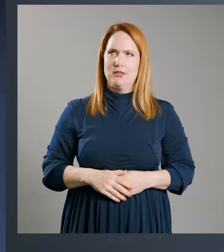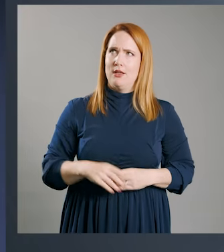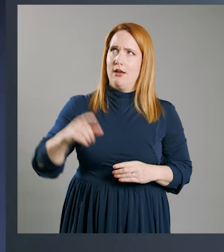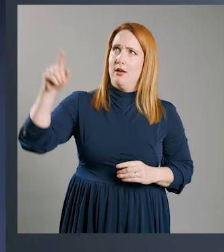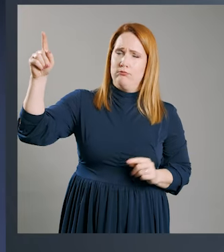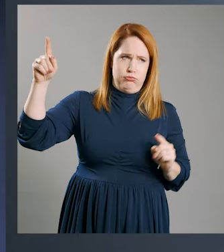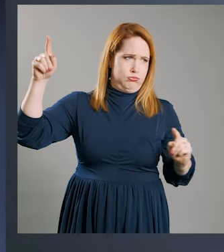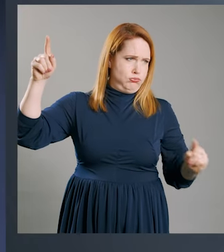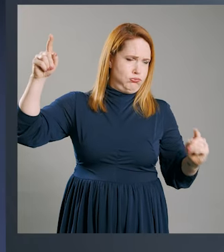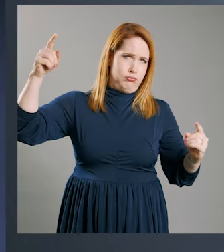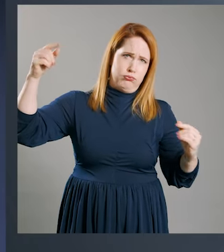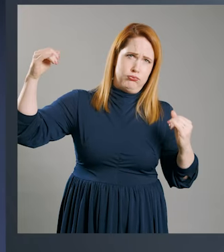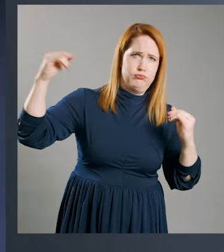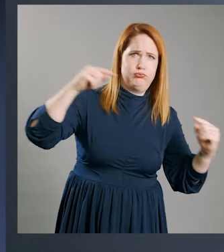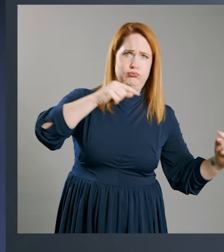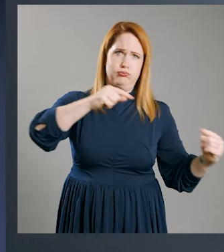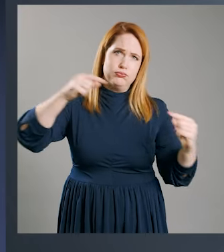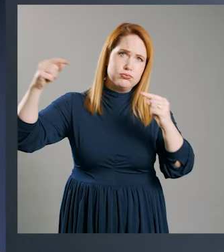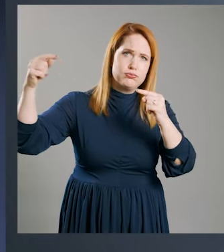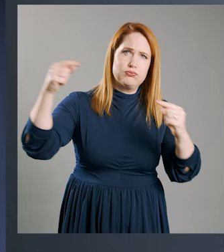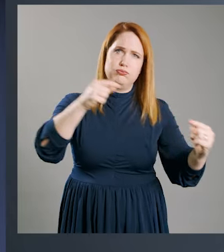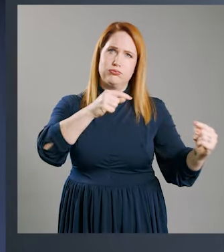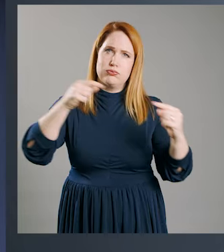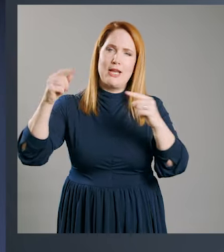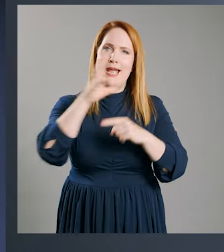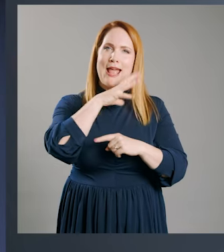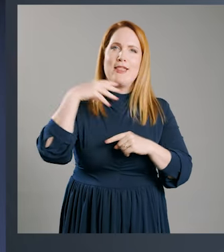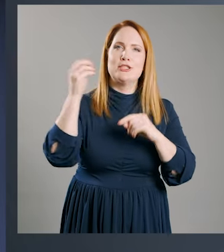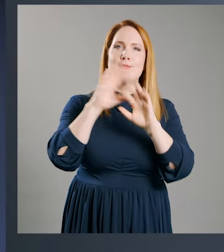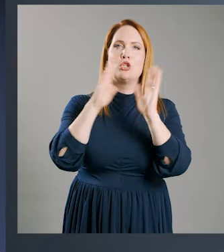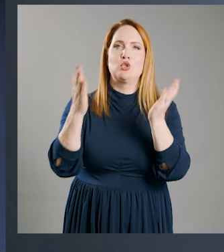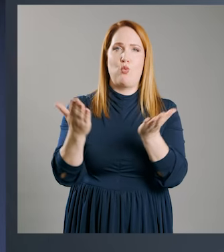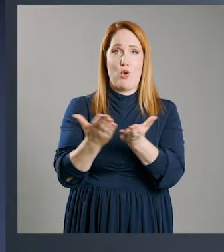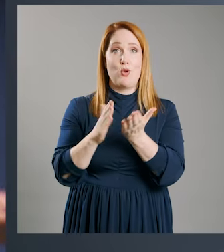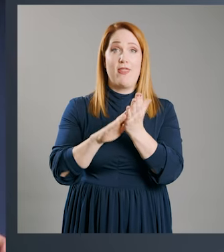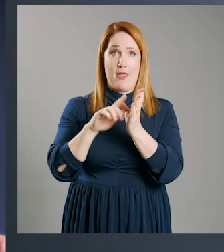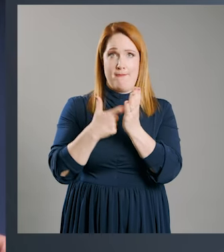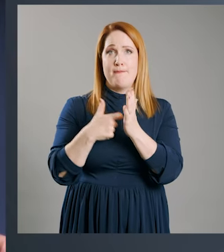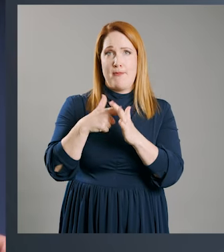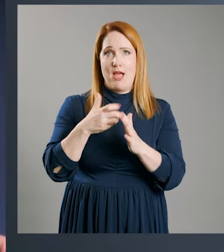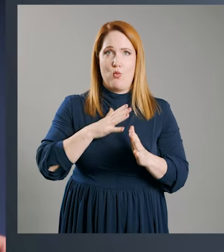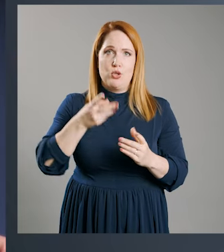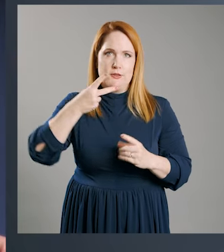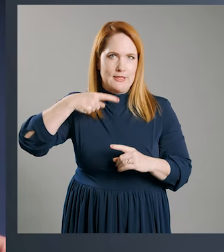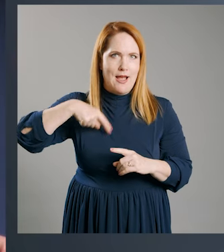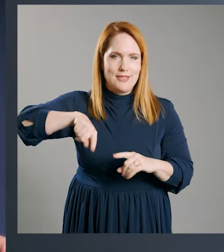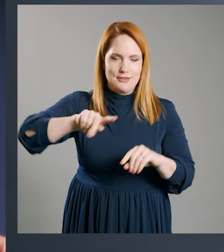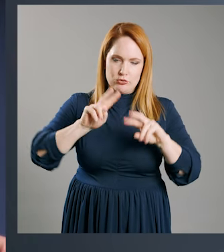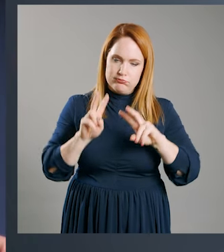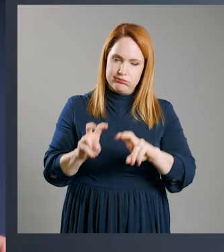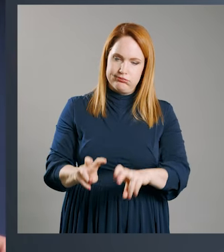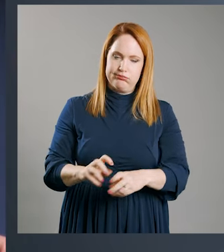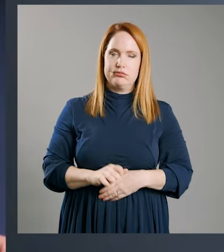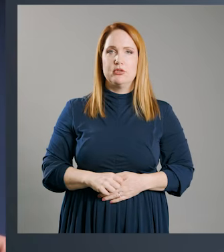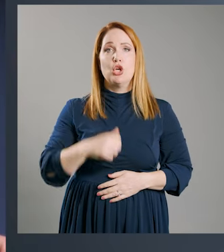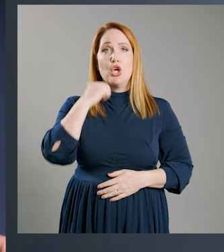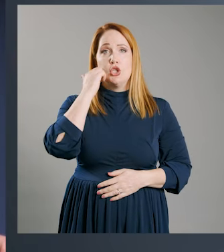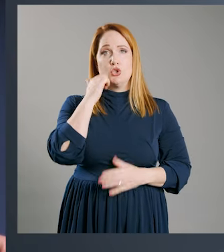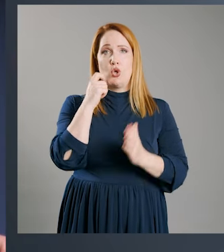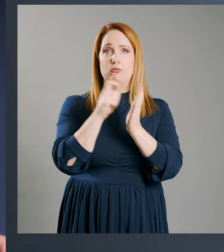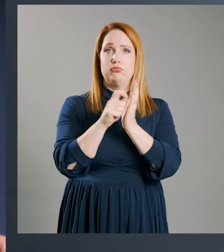explosive warring going on in the spiritual that Mark is kind of inviting us to look at. And